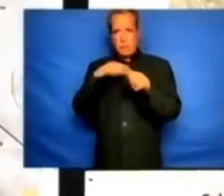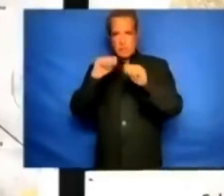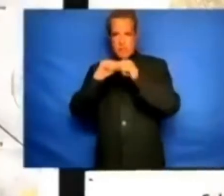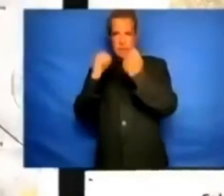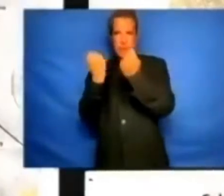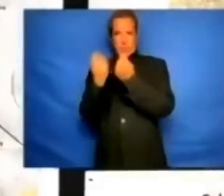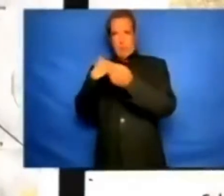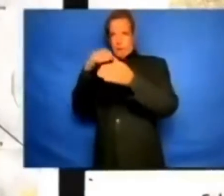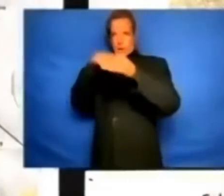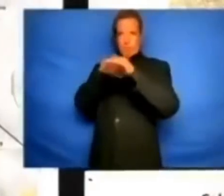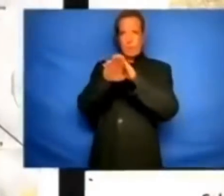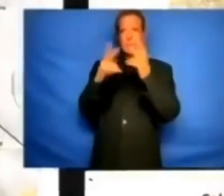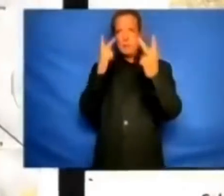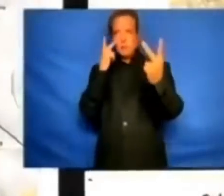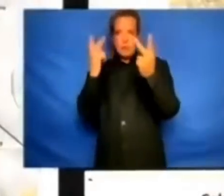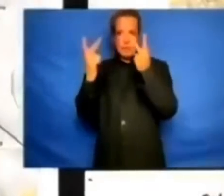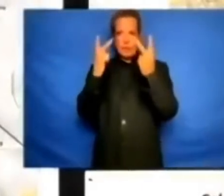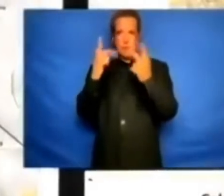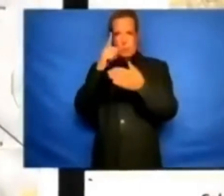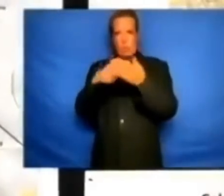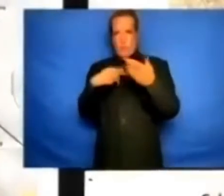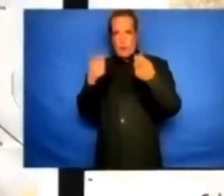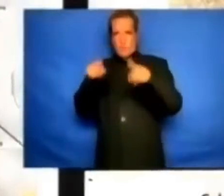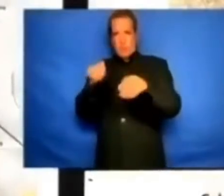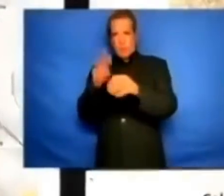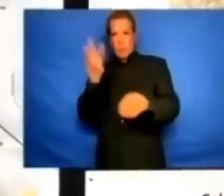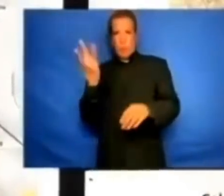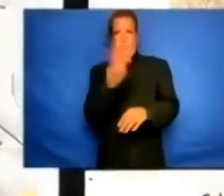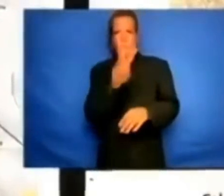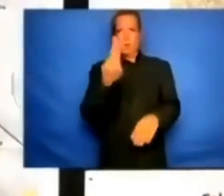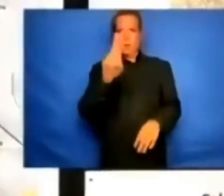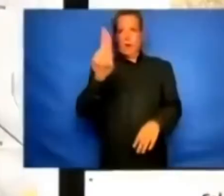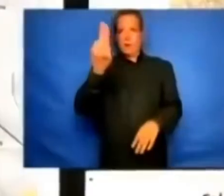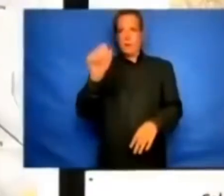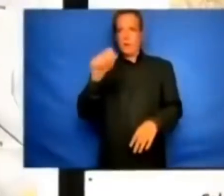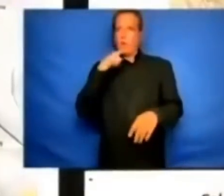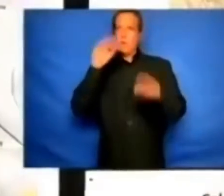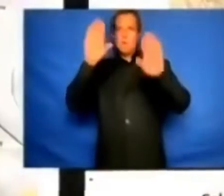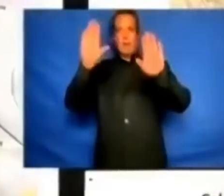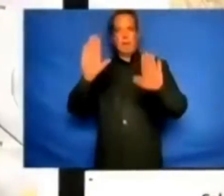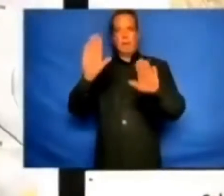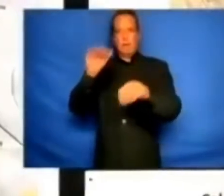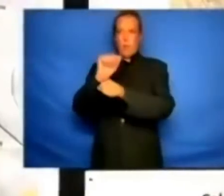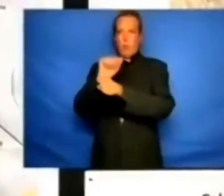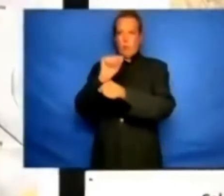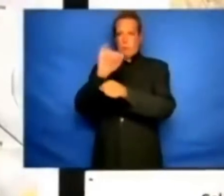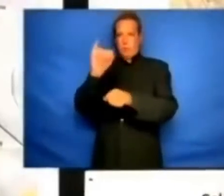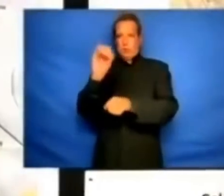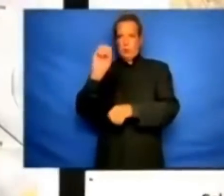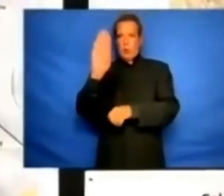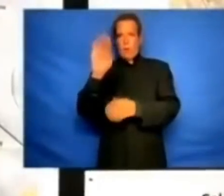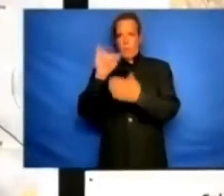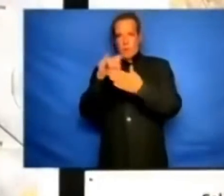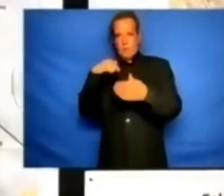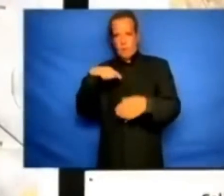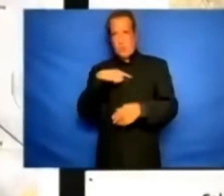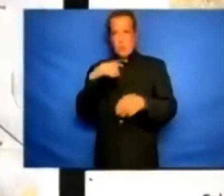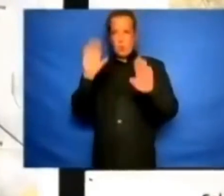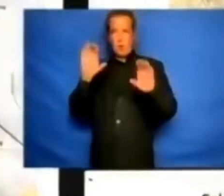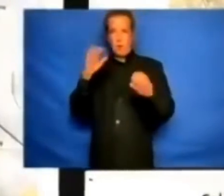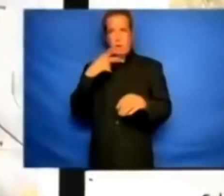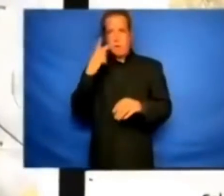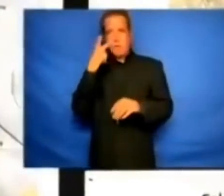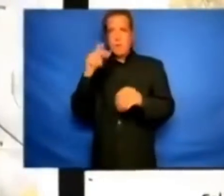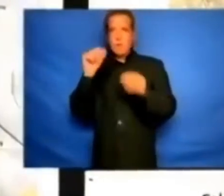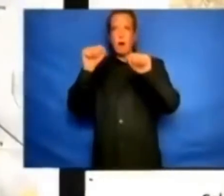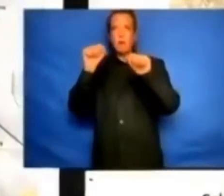faced throughout the Western United States this year, and just the amazing job that where we are today, that we are looking at that potential future that we're